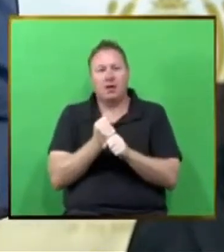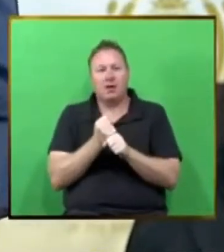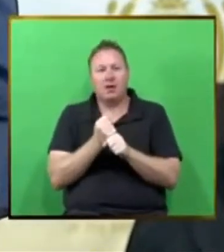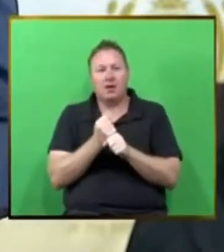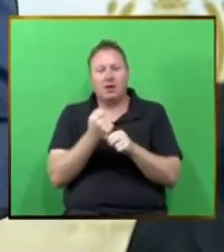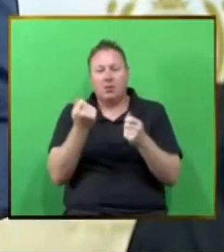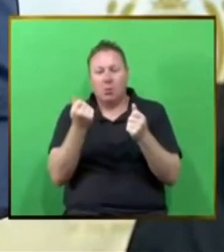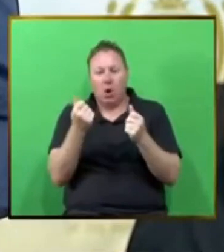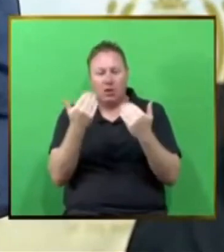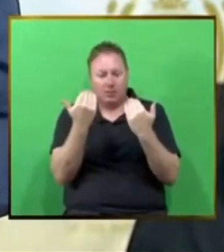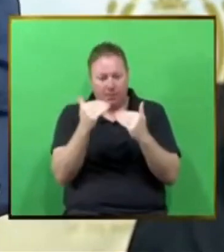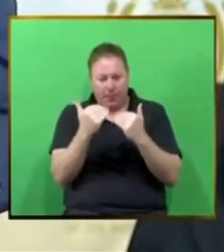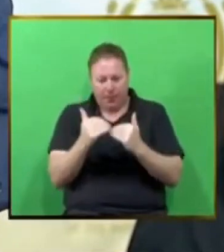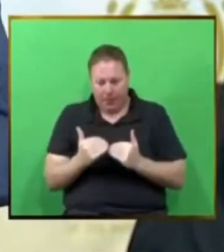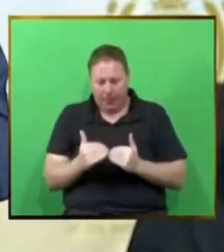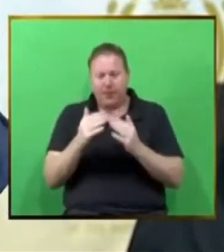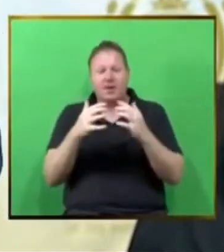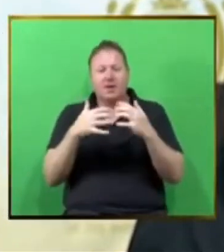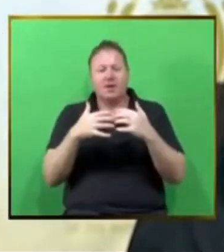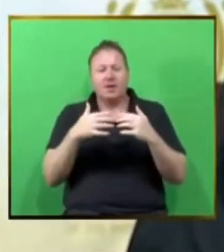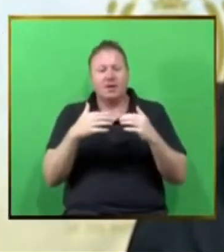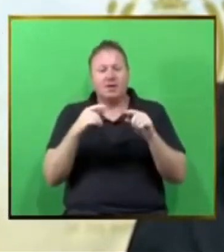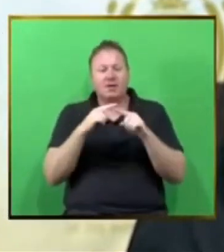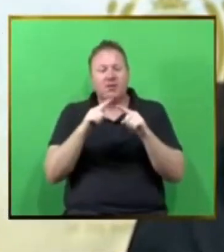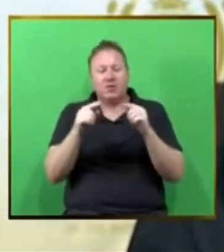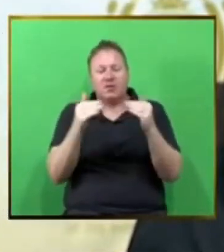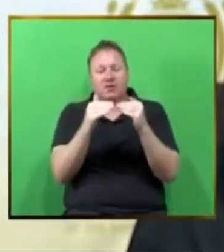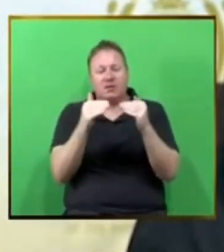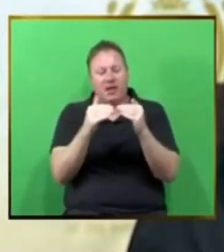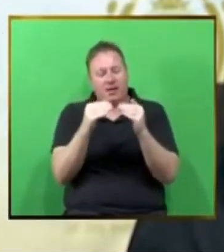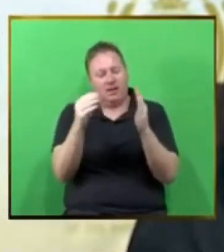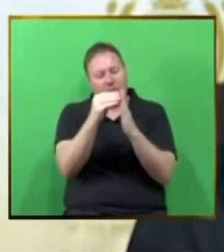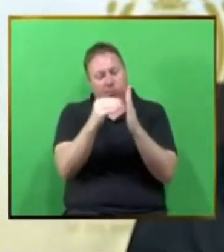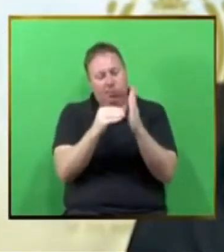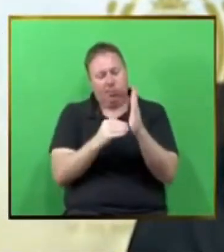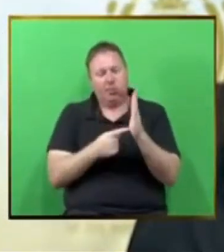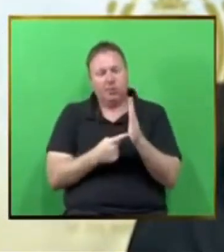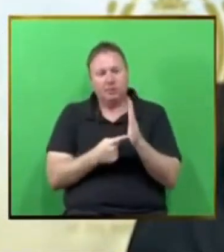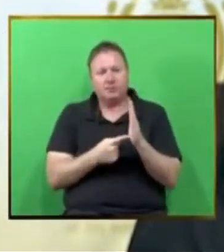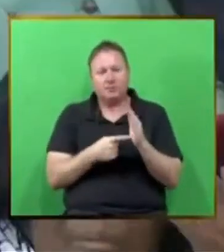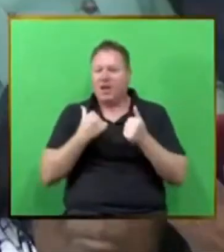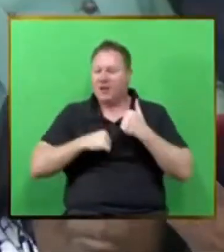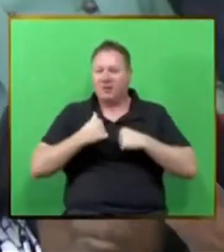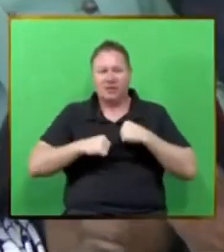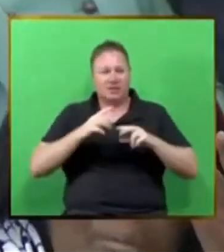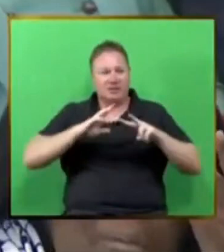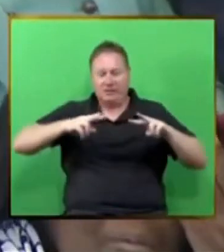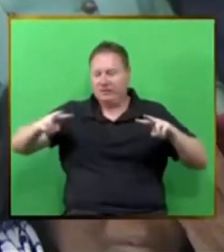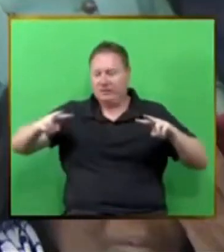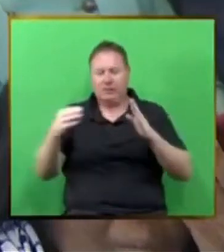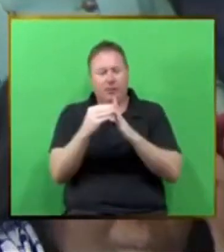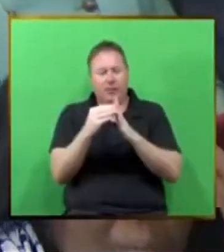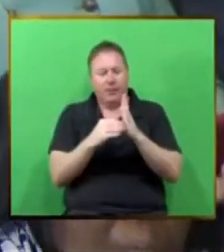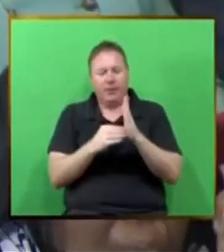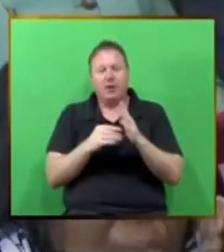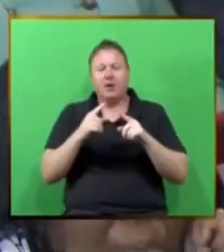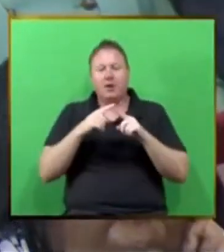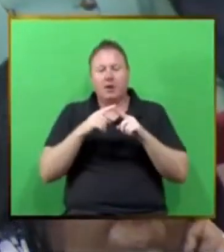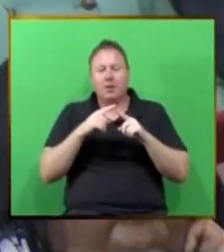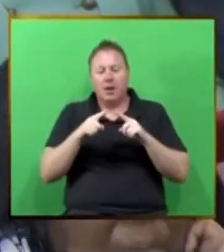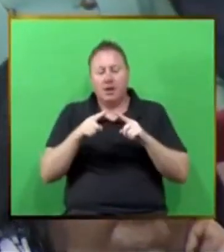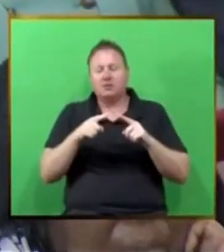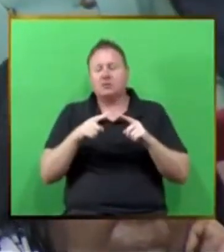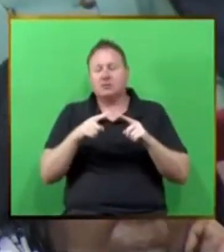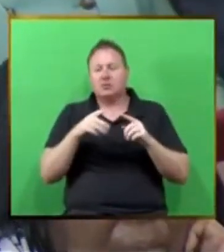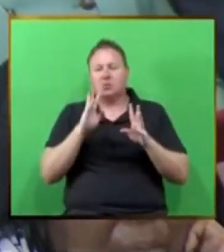for hospitals. Many of these activities are already underway, but require further development before the NHA can be rolled